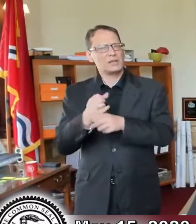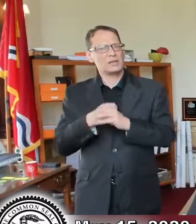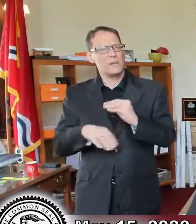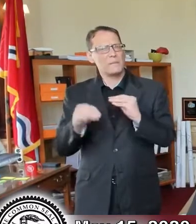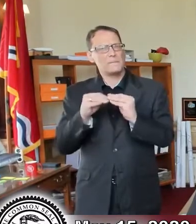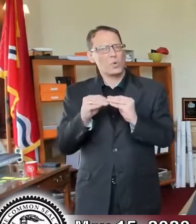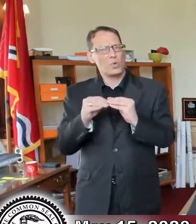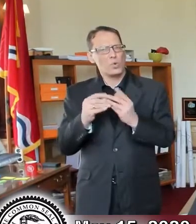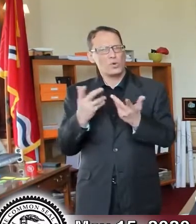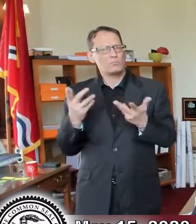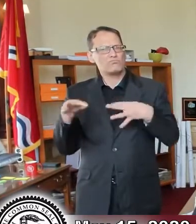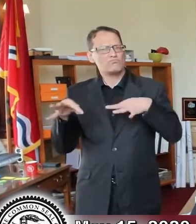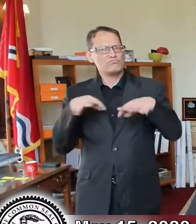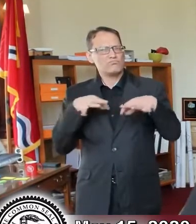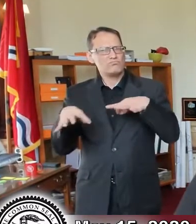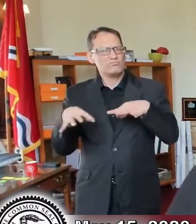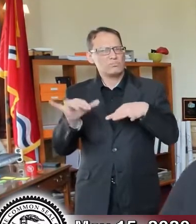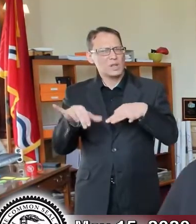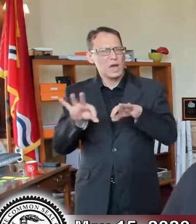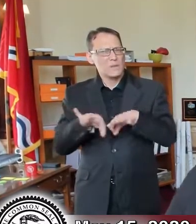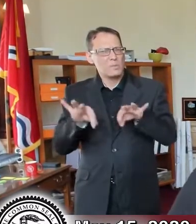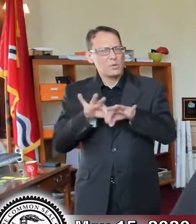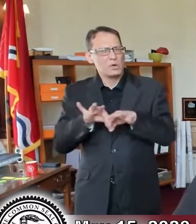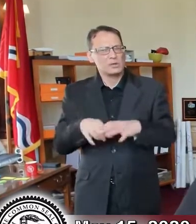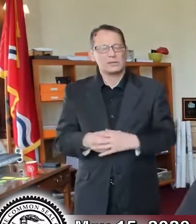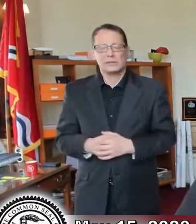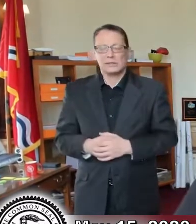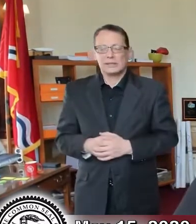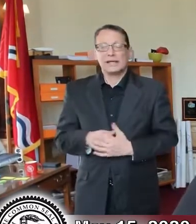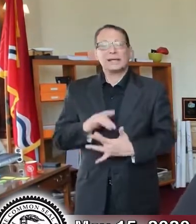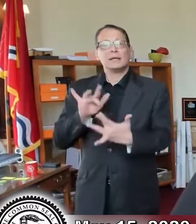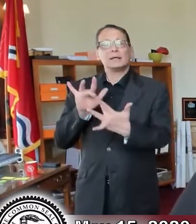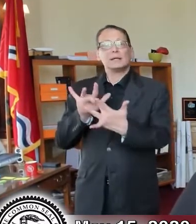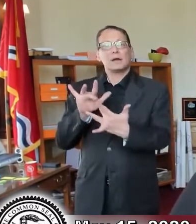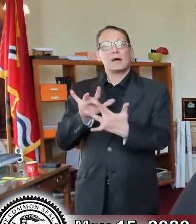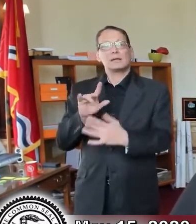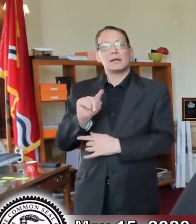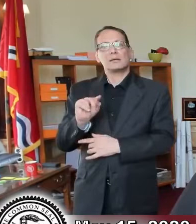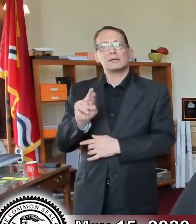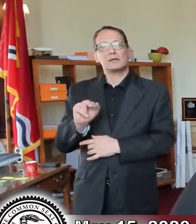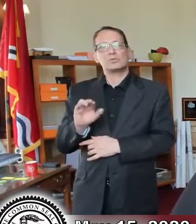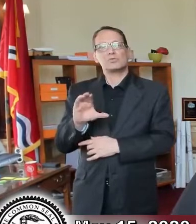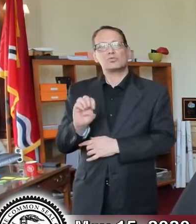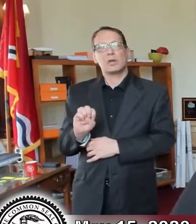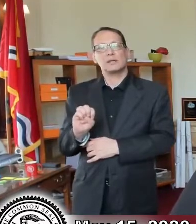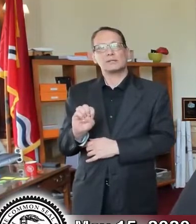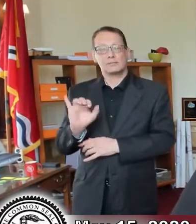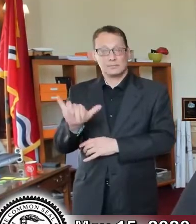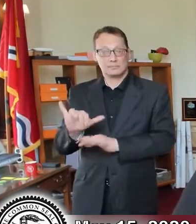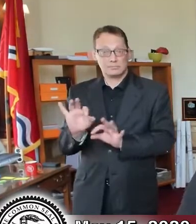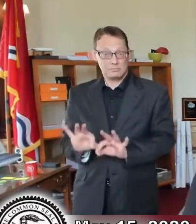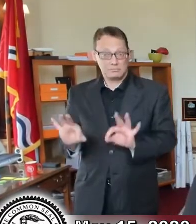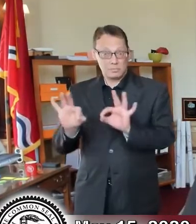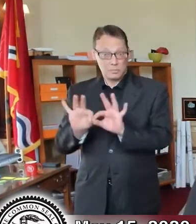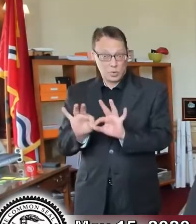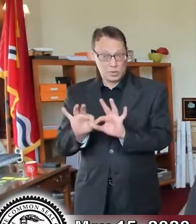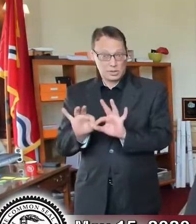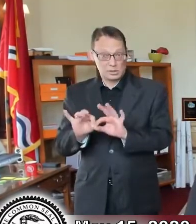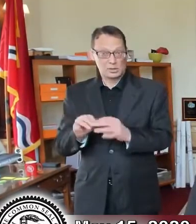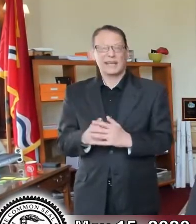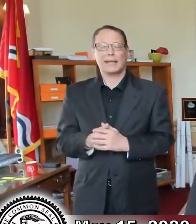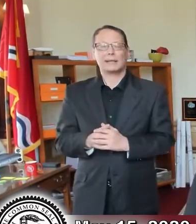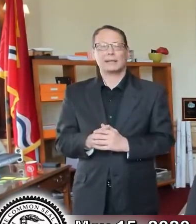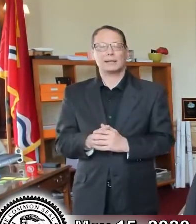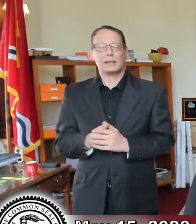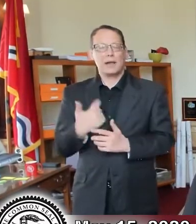how important that is for reopening? So contact tracing is very important. Most of us